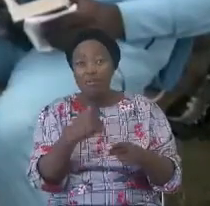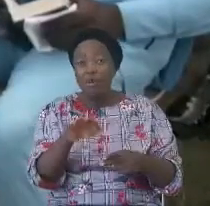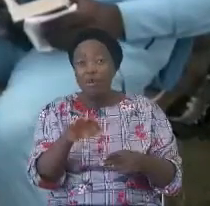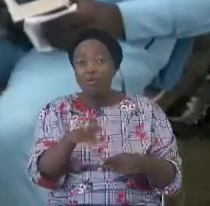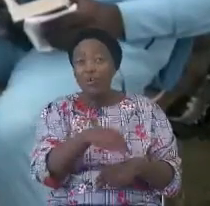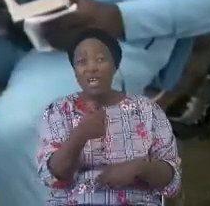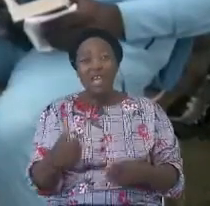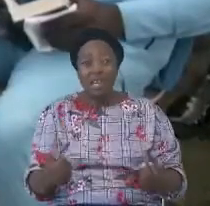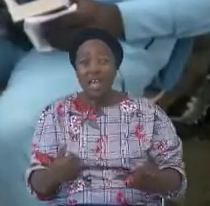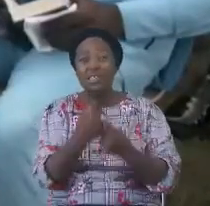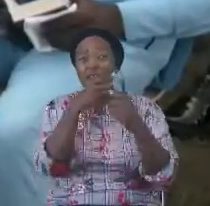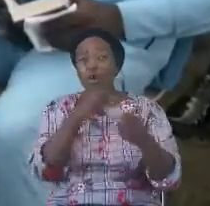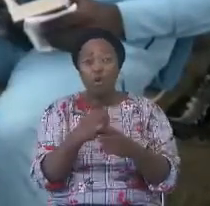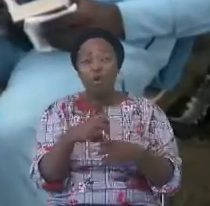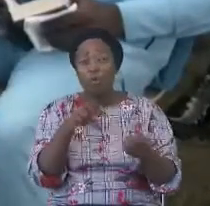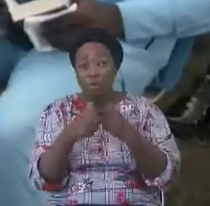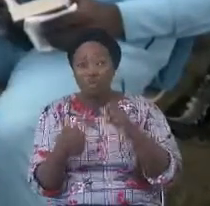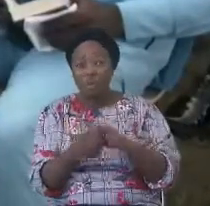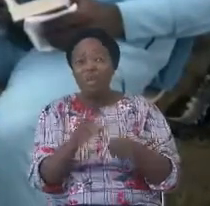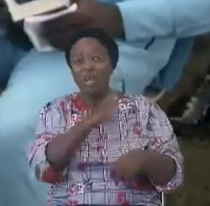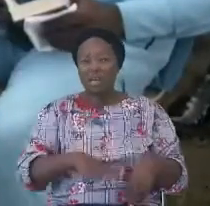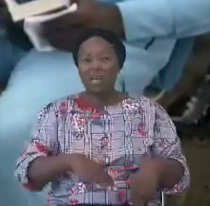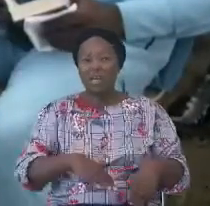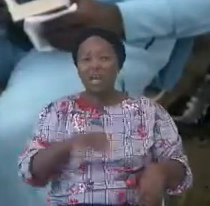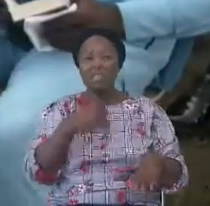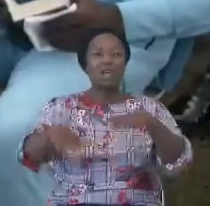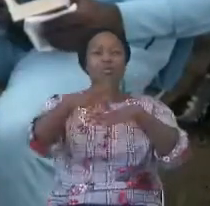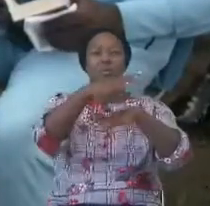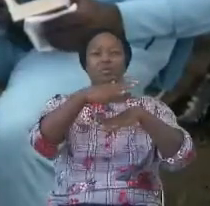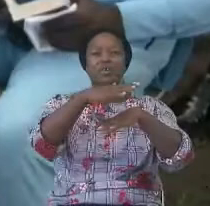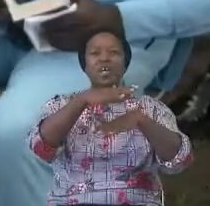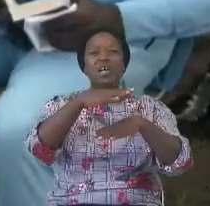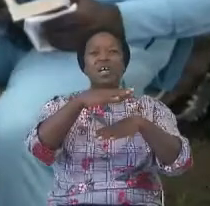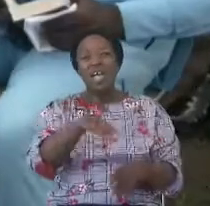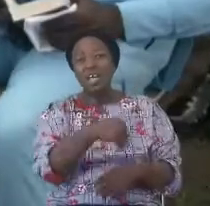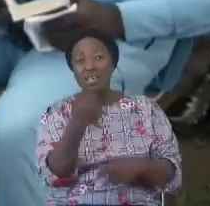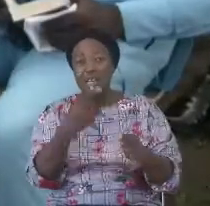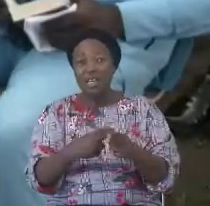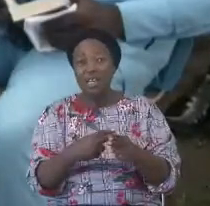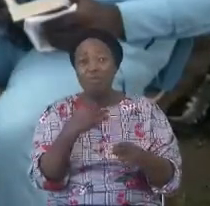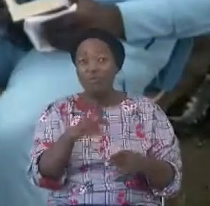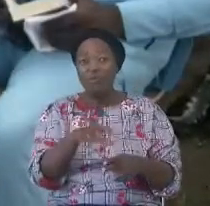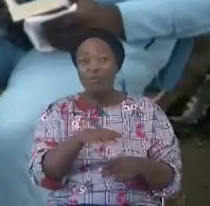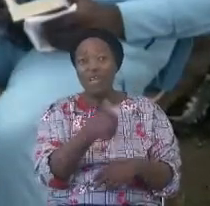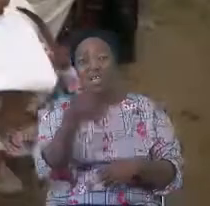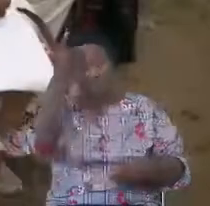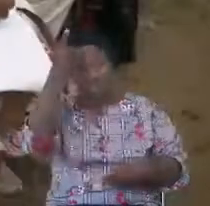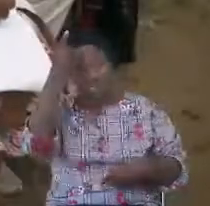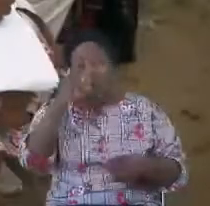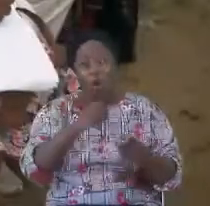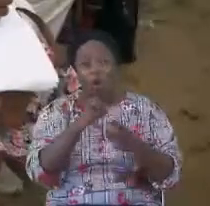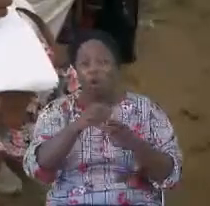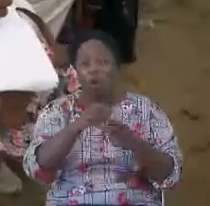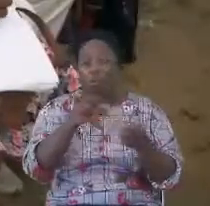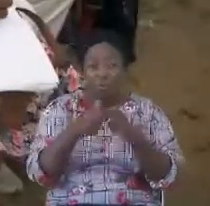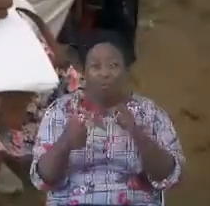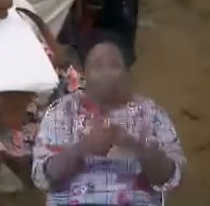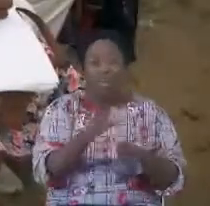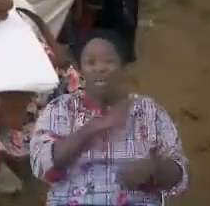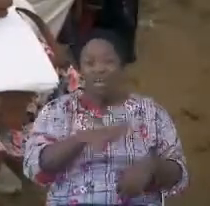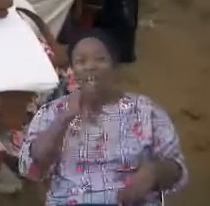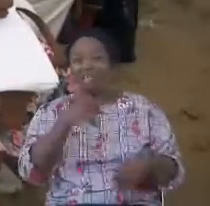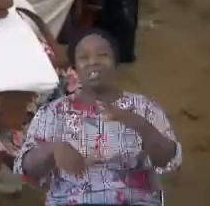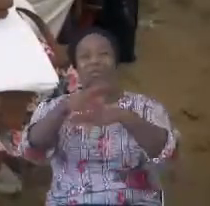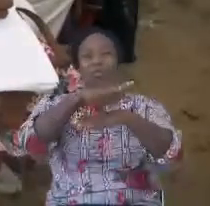sickness, Christ is above. Any name of any attack, affliction, Christ is above.